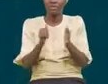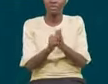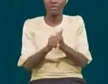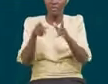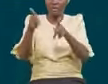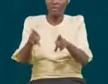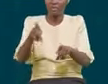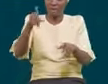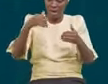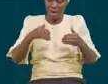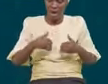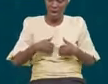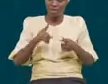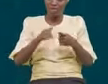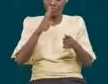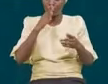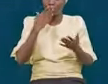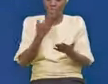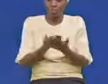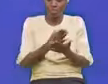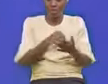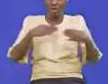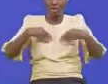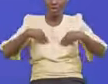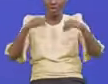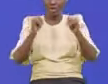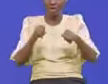Elle bena ebe susu anu nyo e waje.